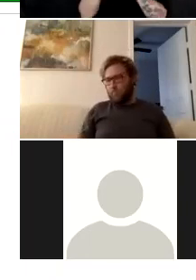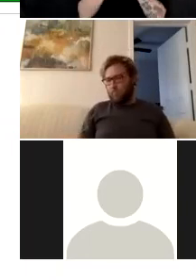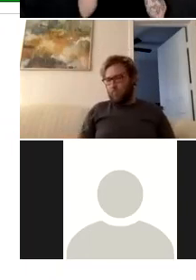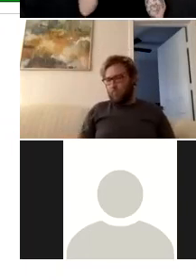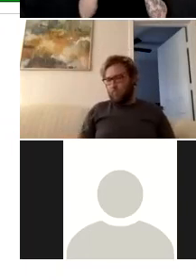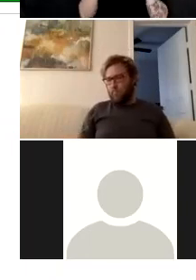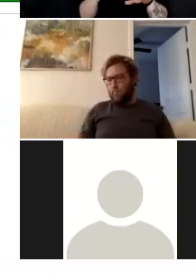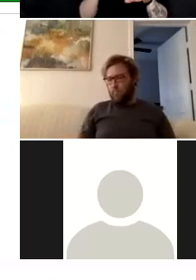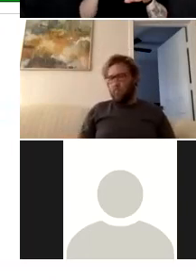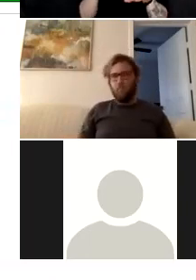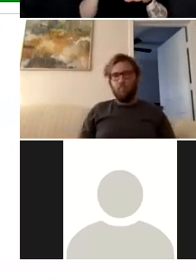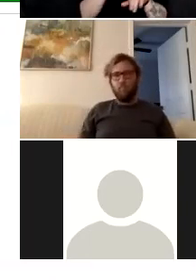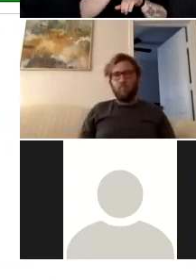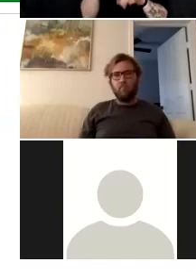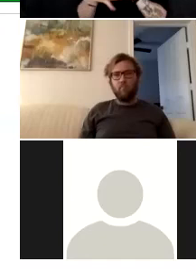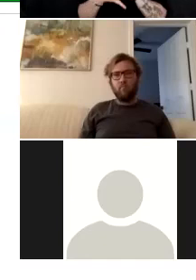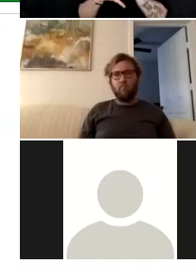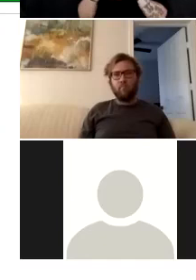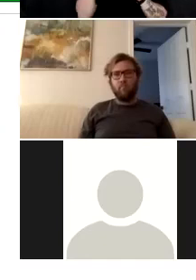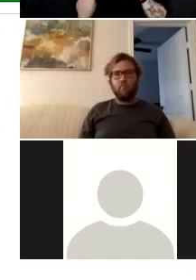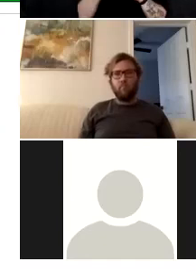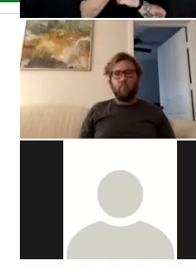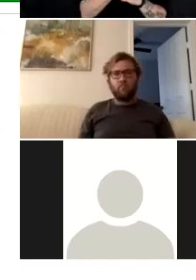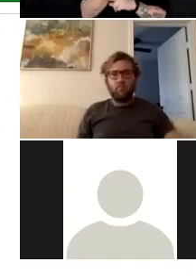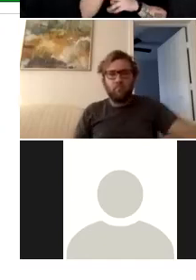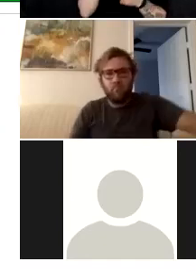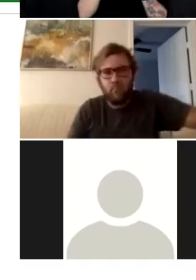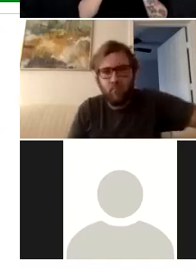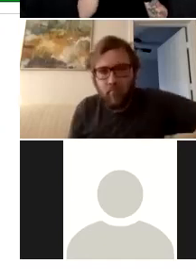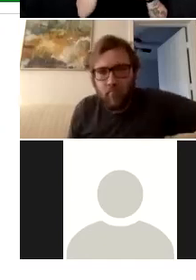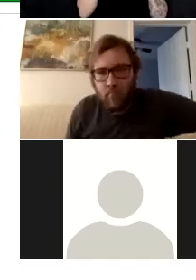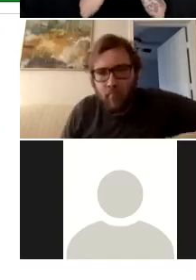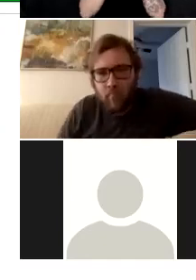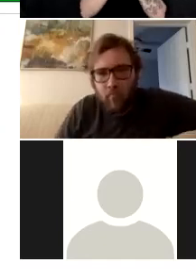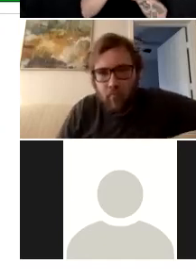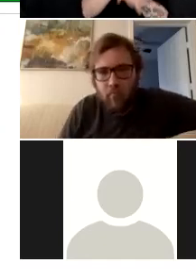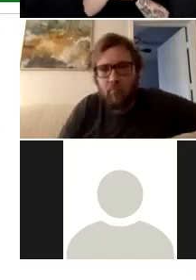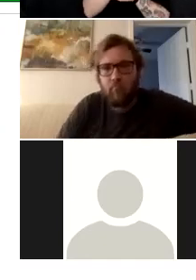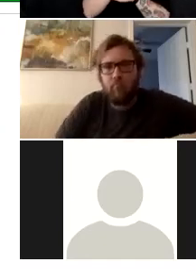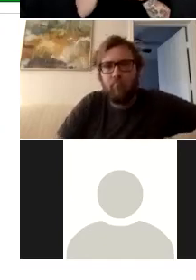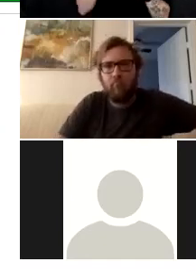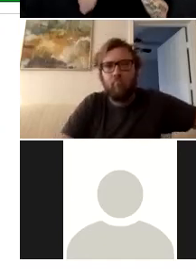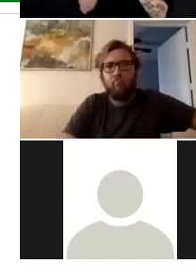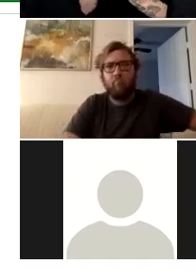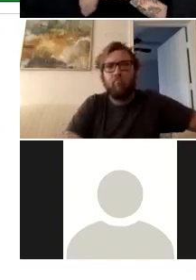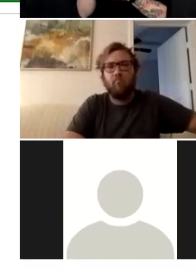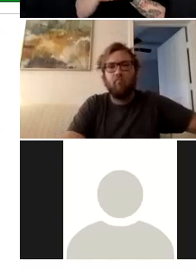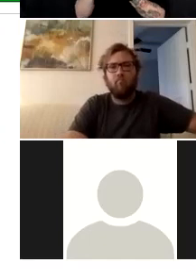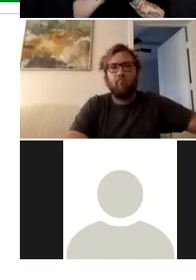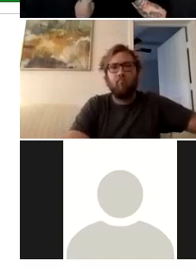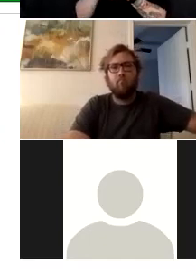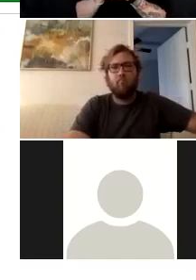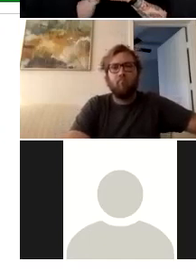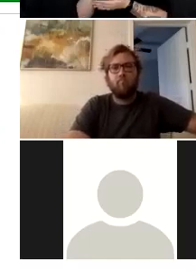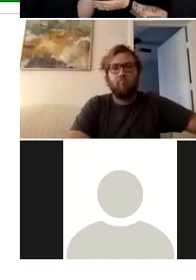same way I'm doing. Notice that I access the midterm through the weekly overview. I know that you